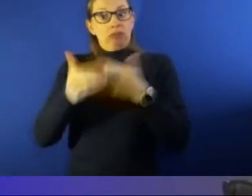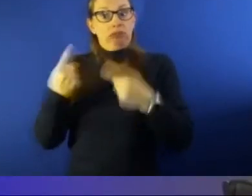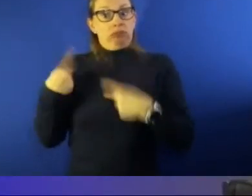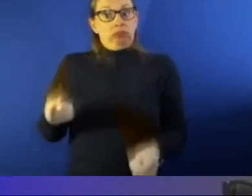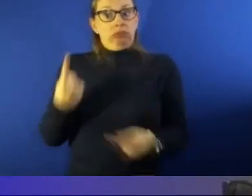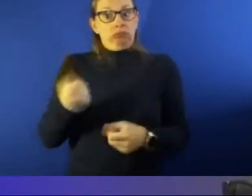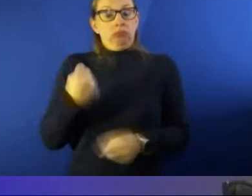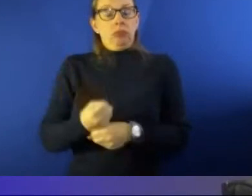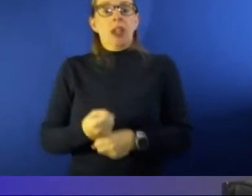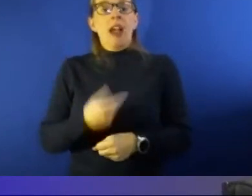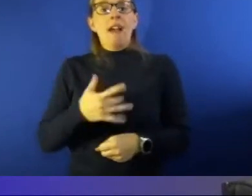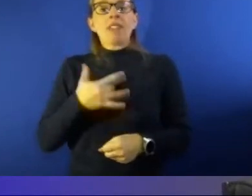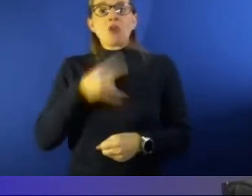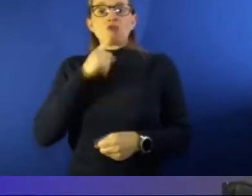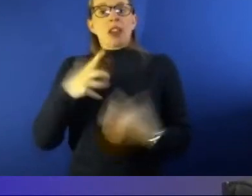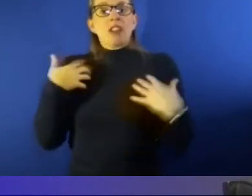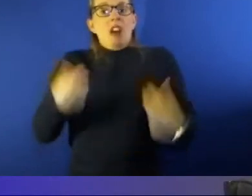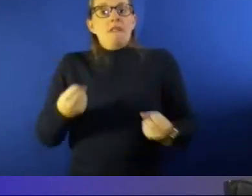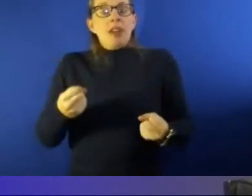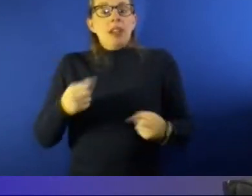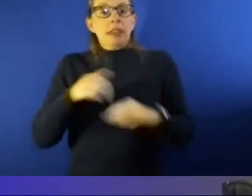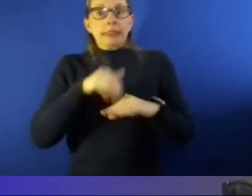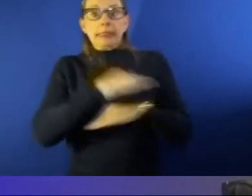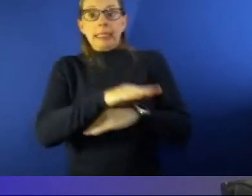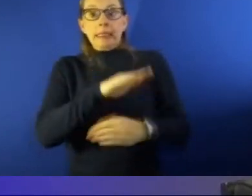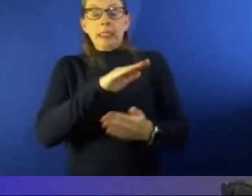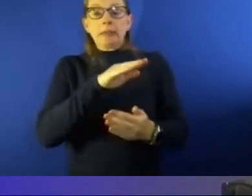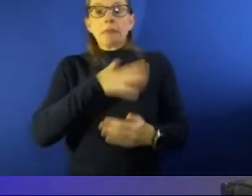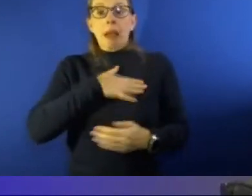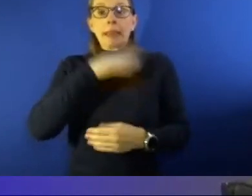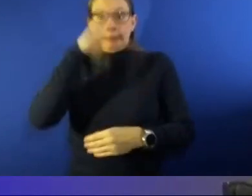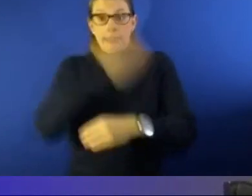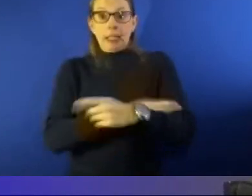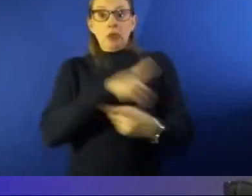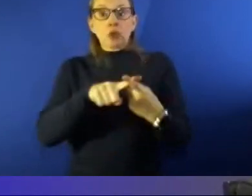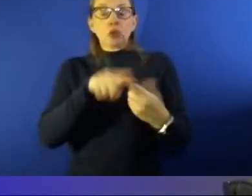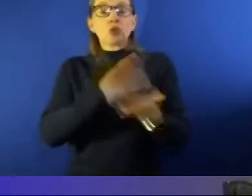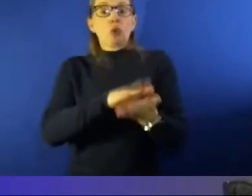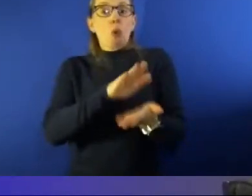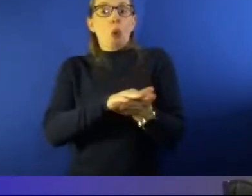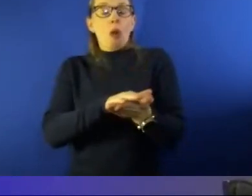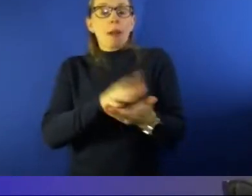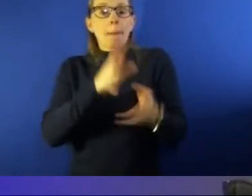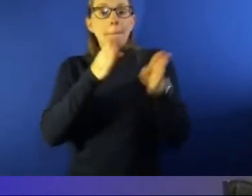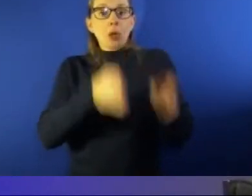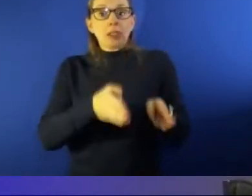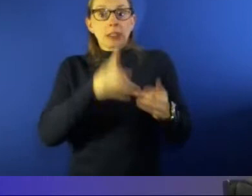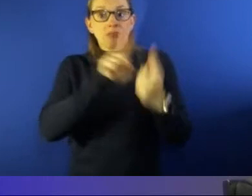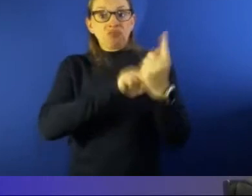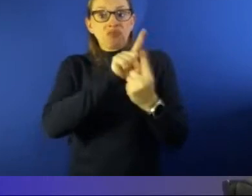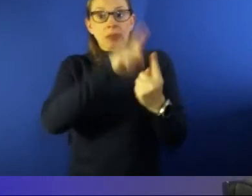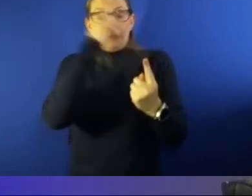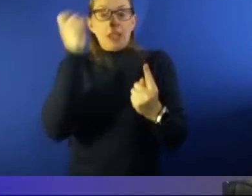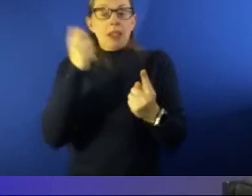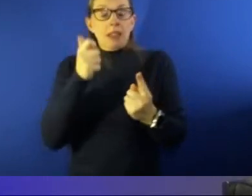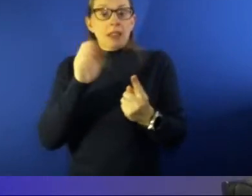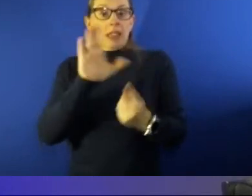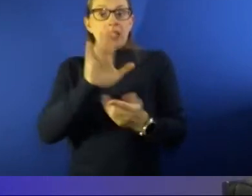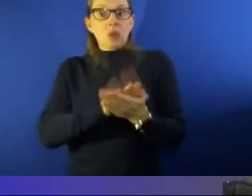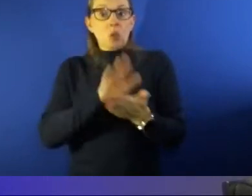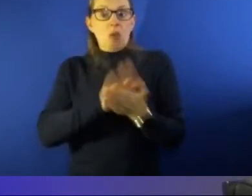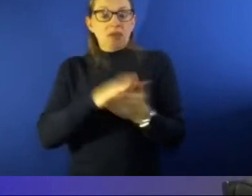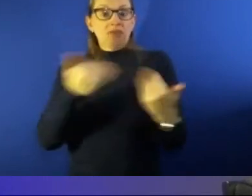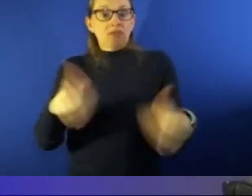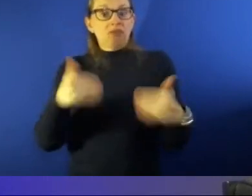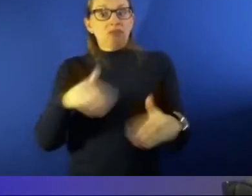confident sending my son to school in person this year because of how well they handled it last year. So the school where he attends has a mask